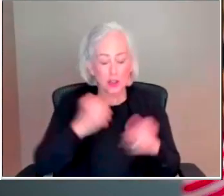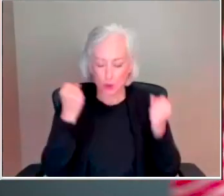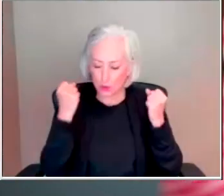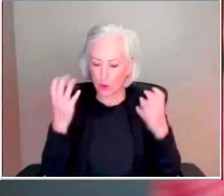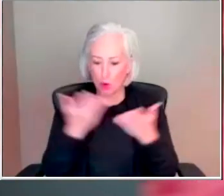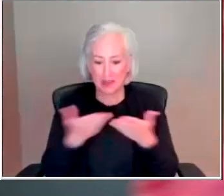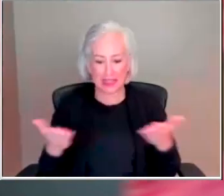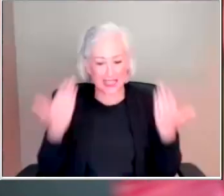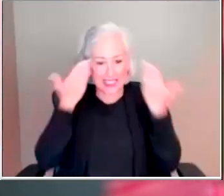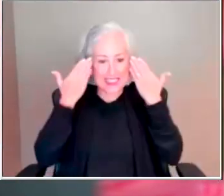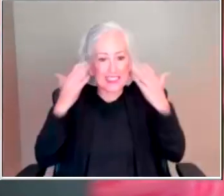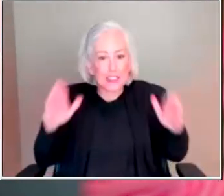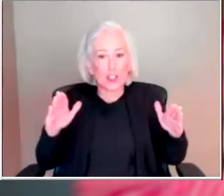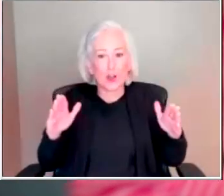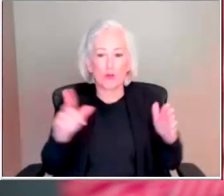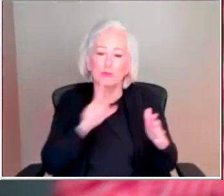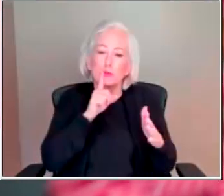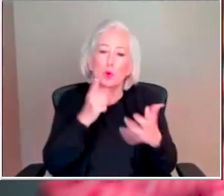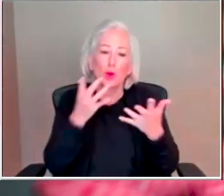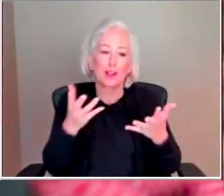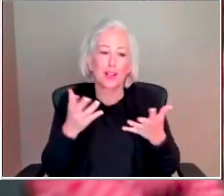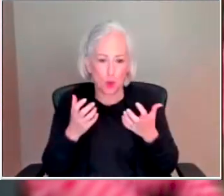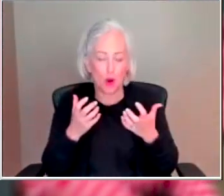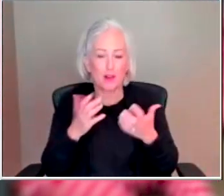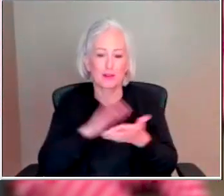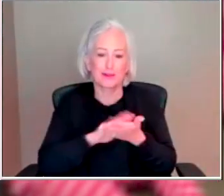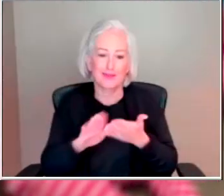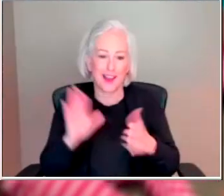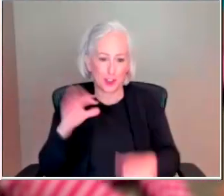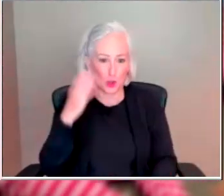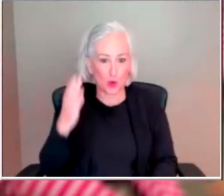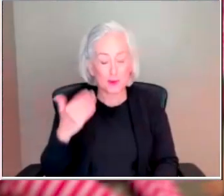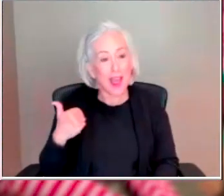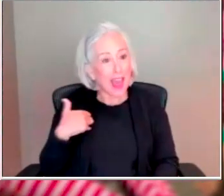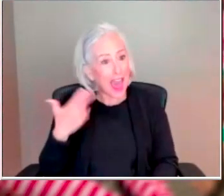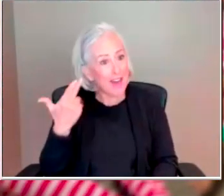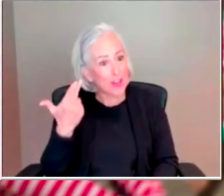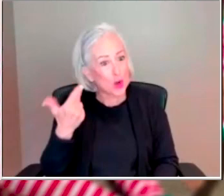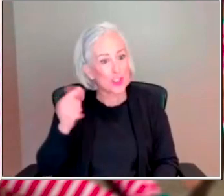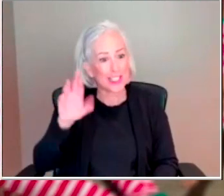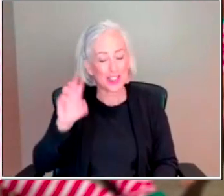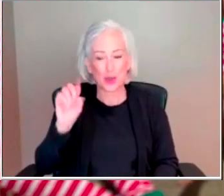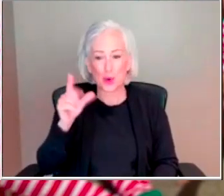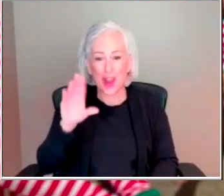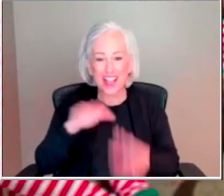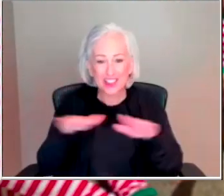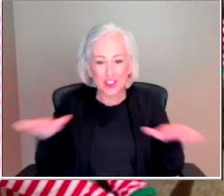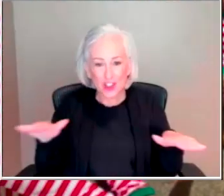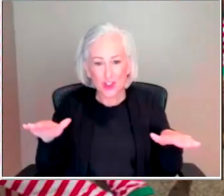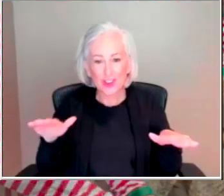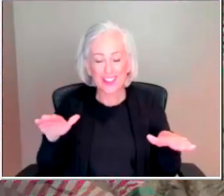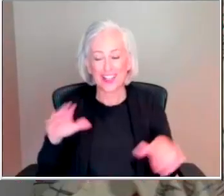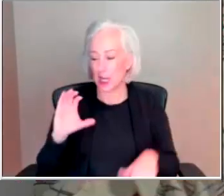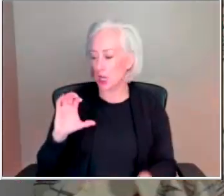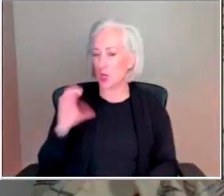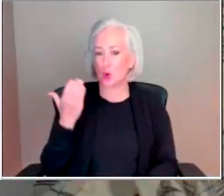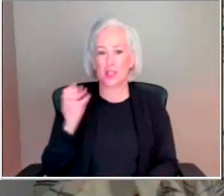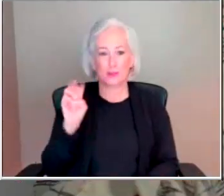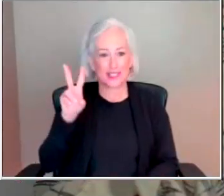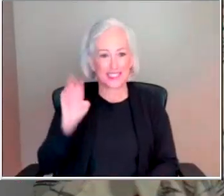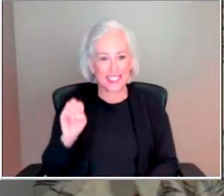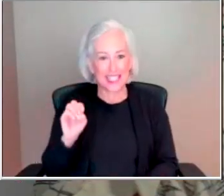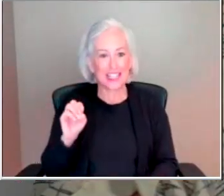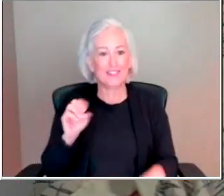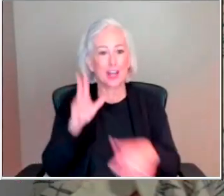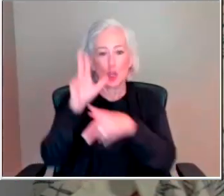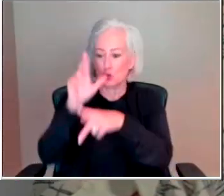with her family. I have 13 grandchildren, so it was Christmas Eve, and our tradition is kind of to have a pajama party. And the call